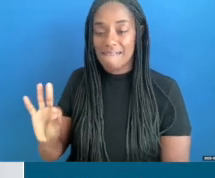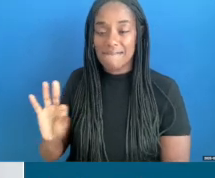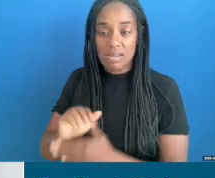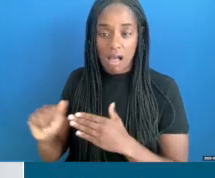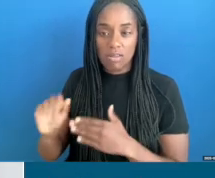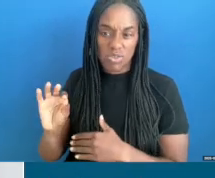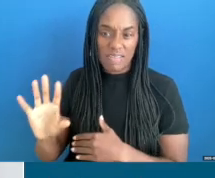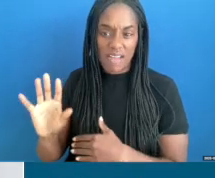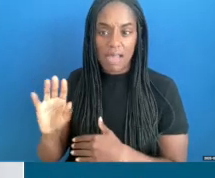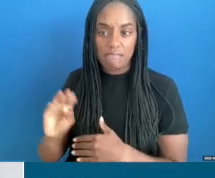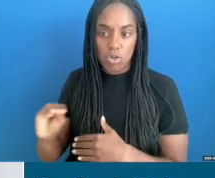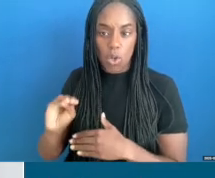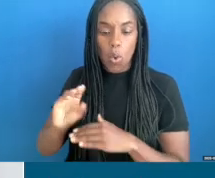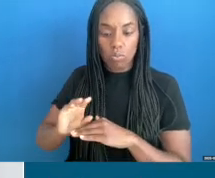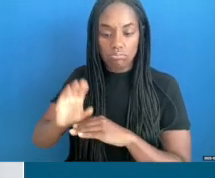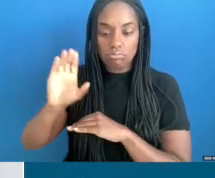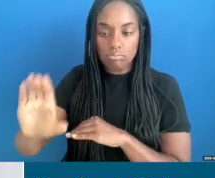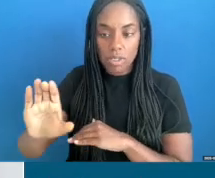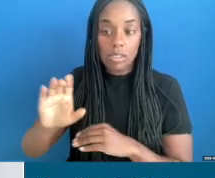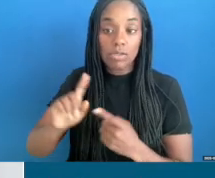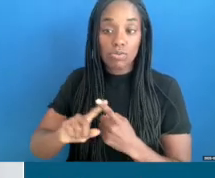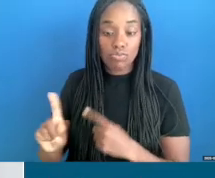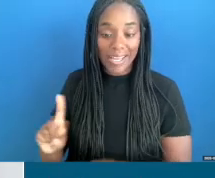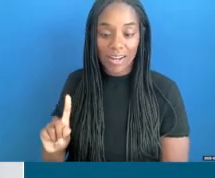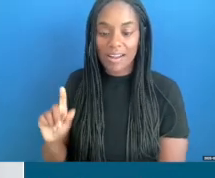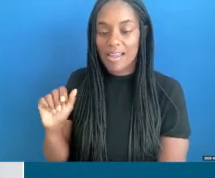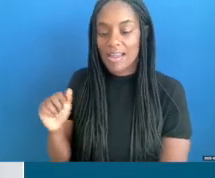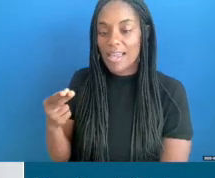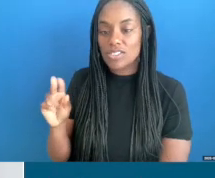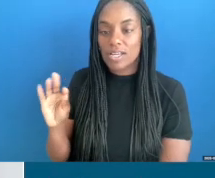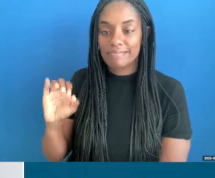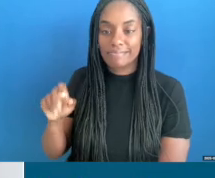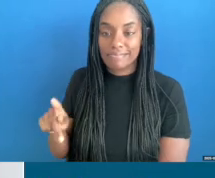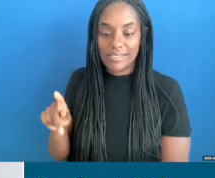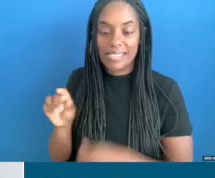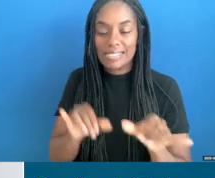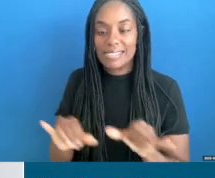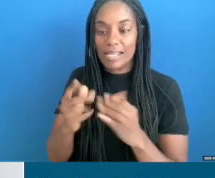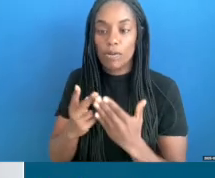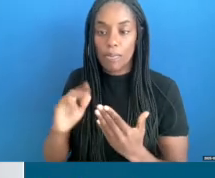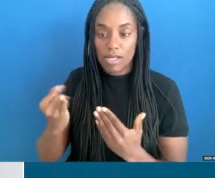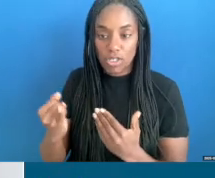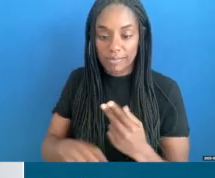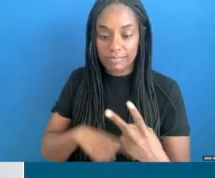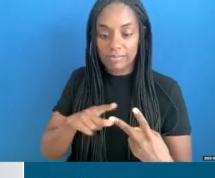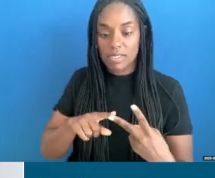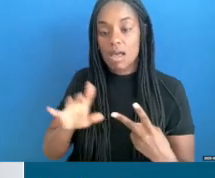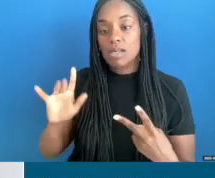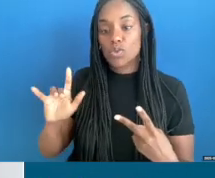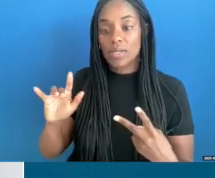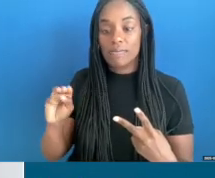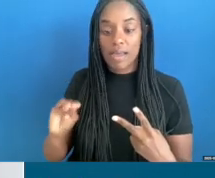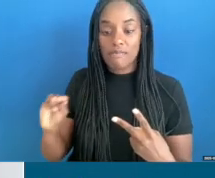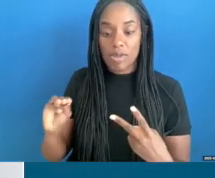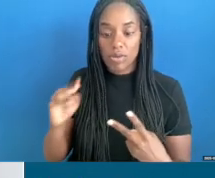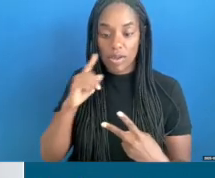million, to the HVIP Standard Project, $25 million to the HVIP Transit Set